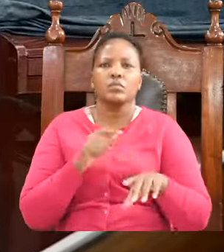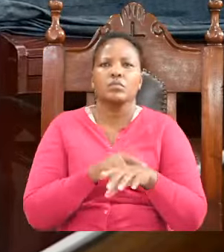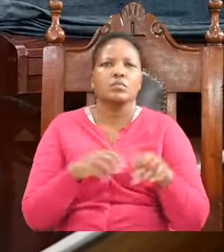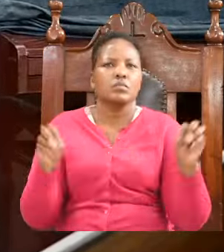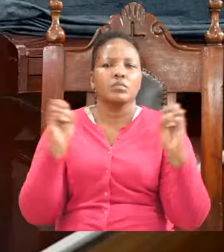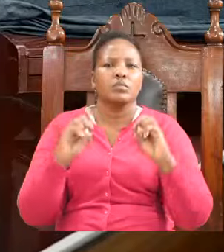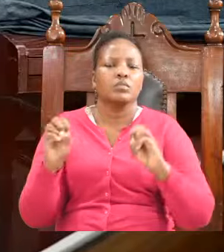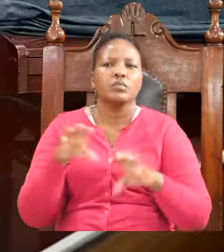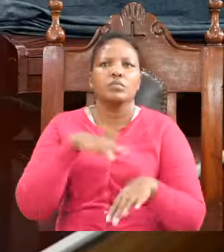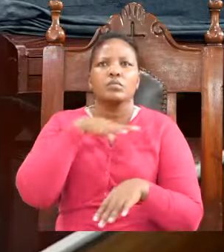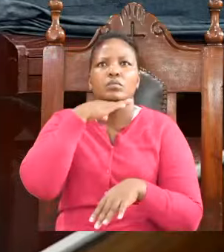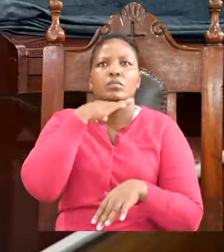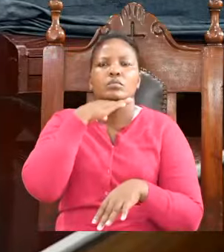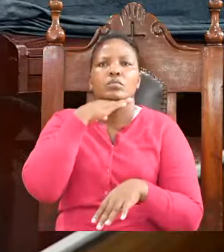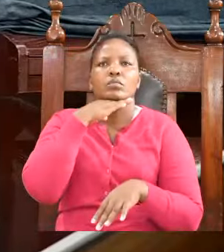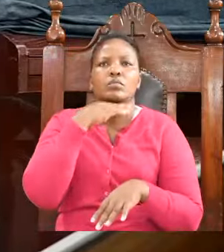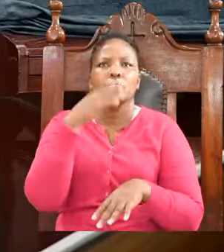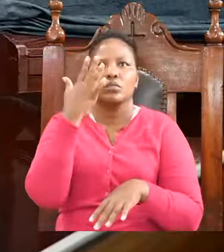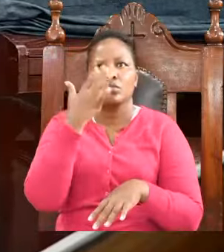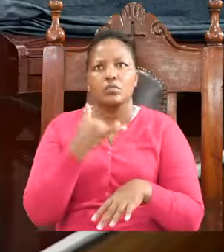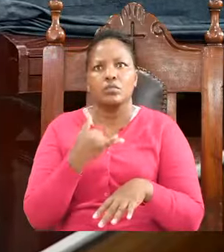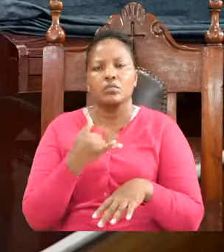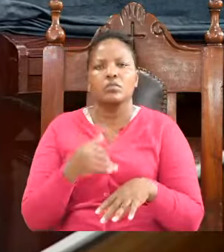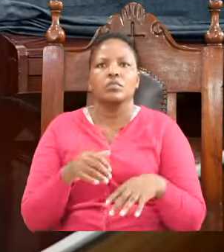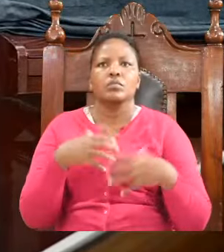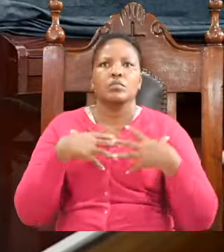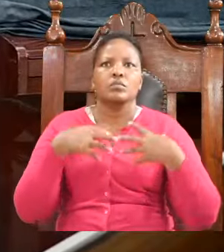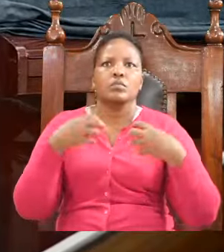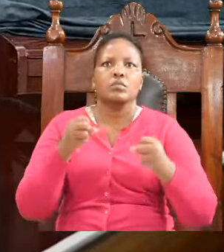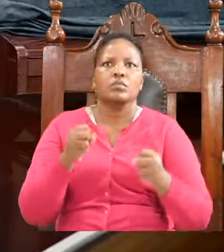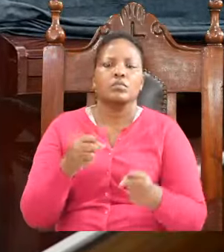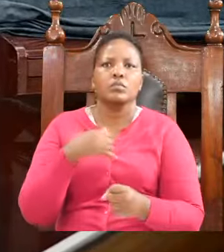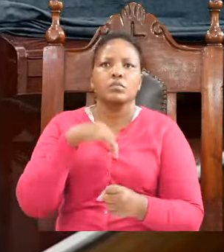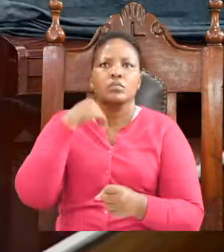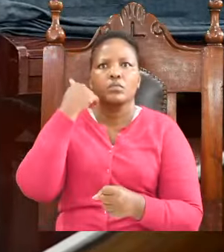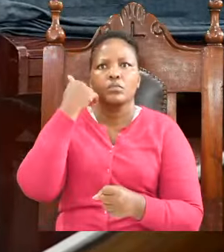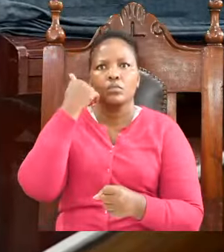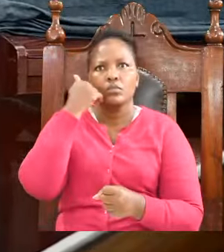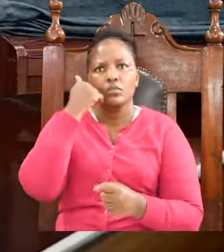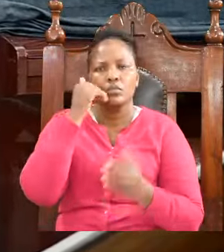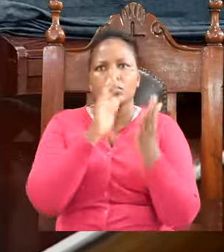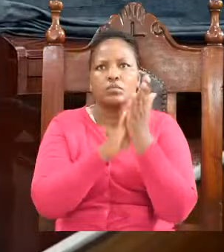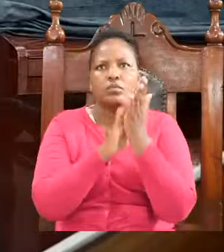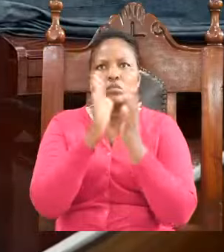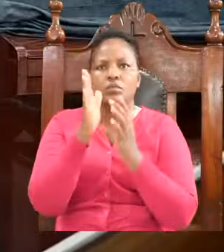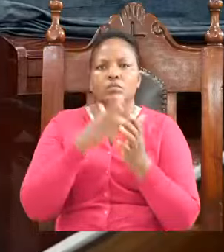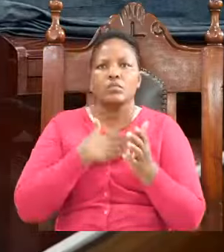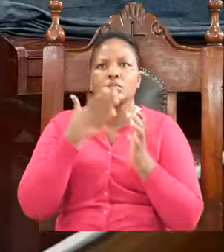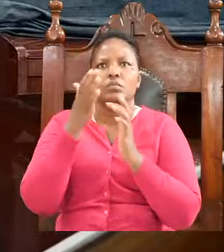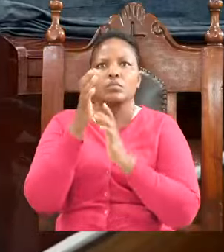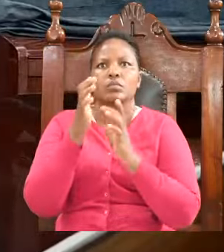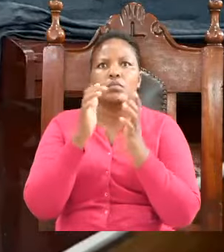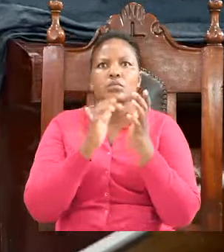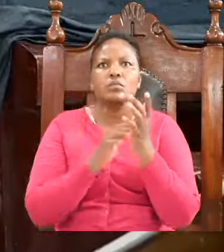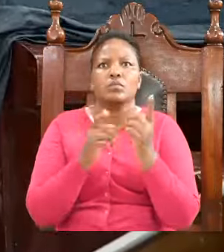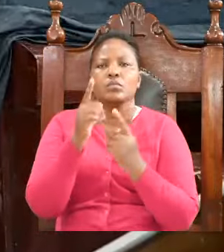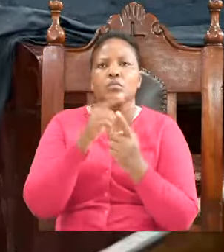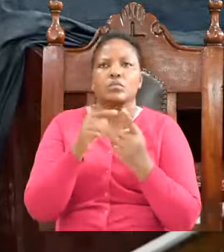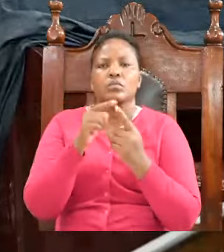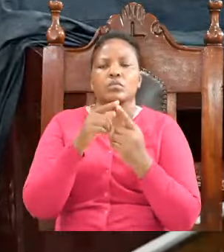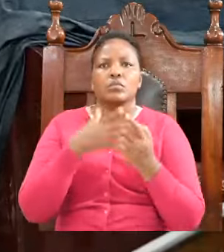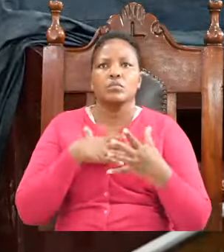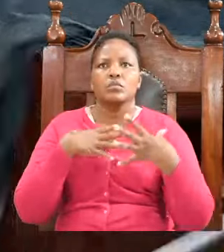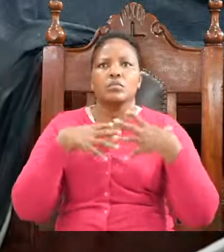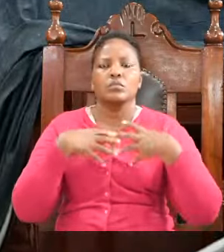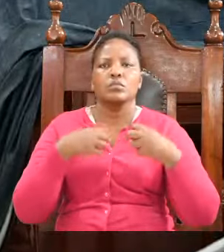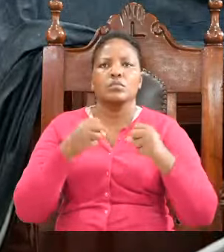die. Cause it takes all of my time to praise my Jesus. All of my time